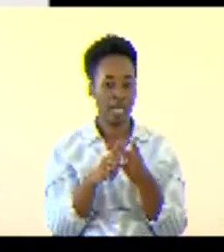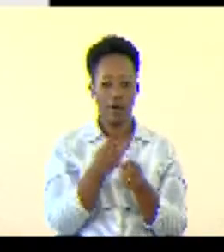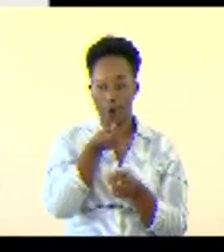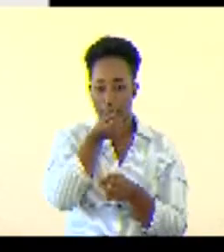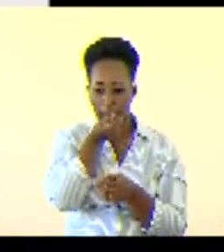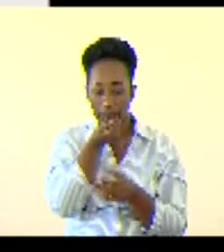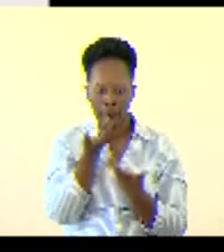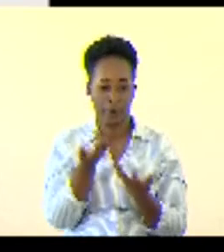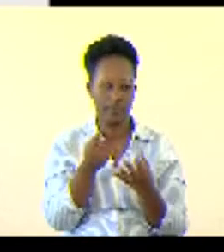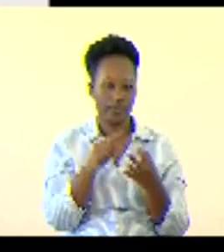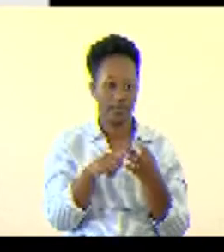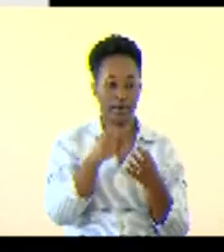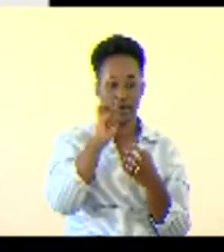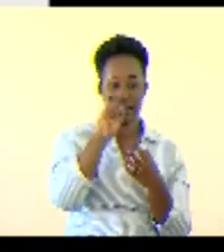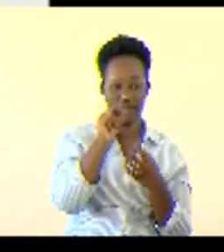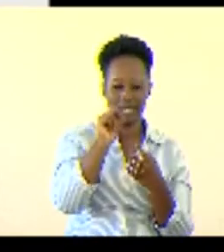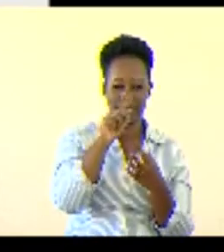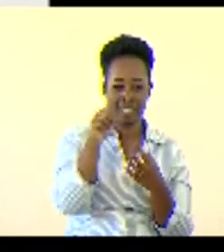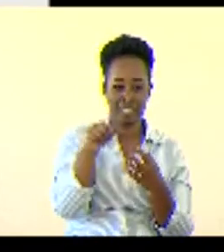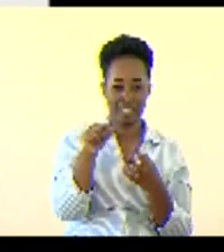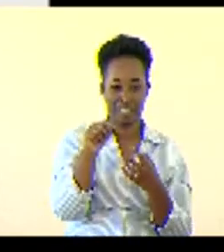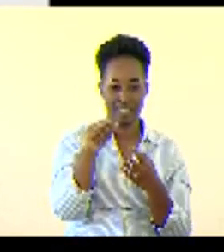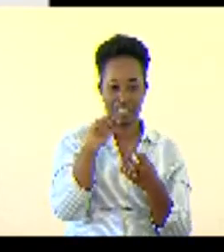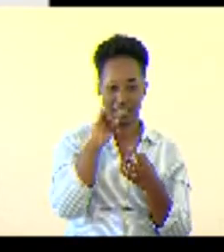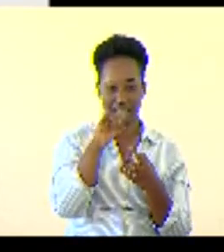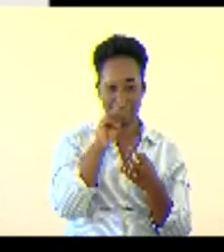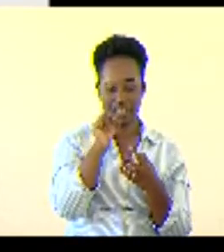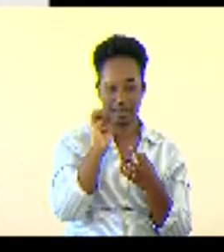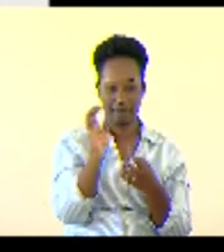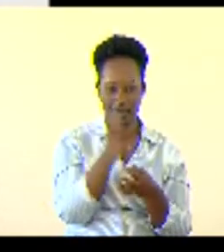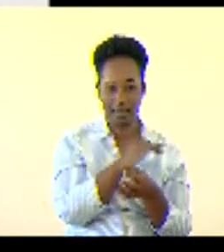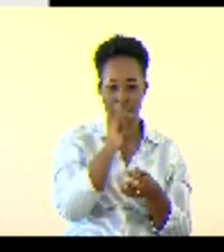temperature, we have enzyme inhibitors, and